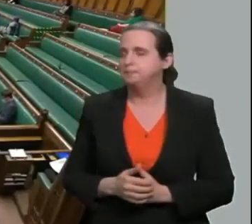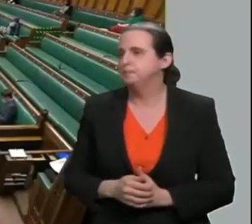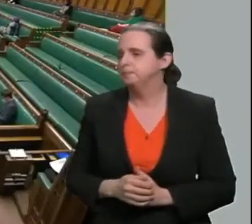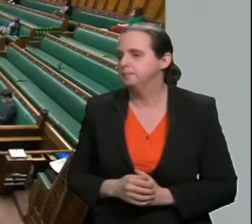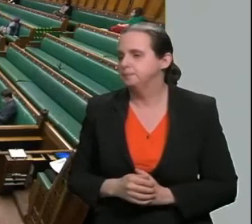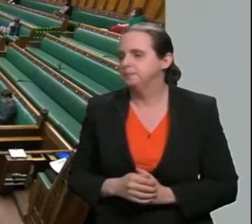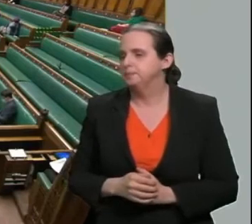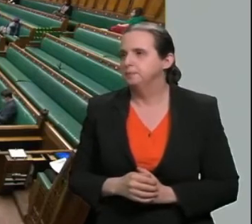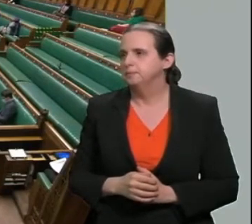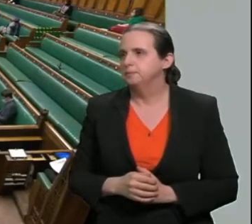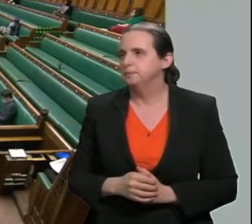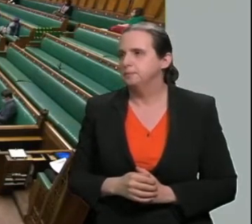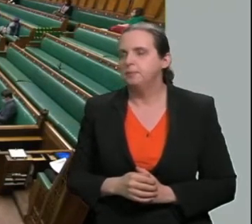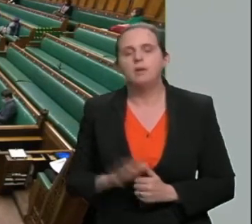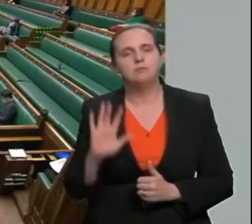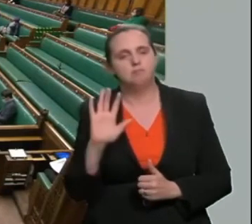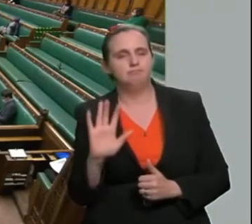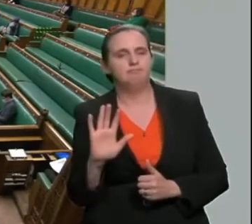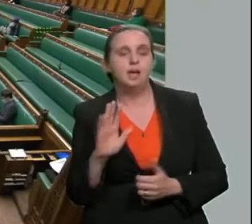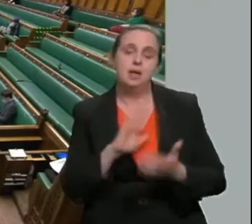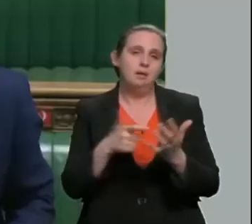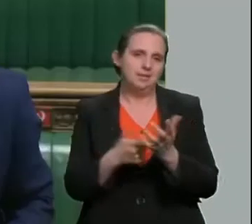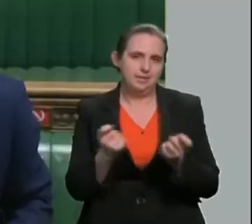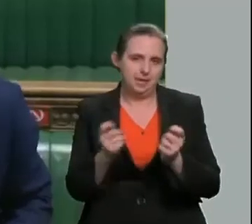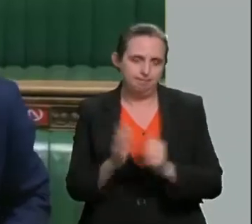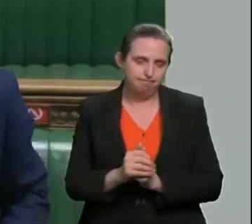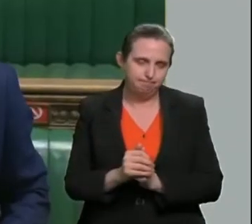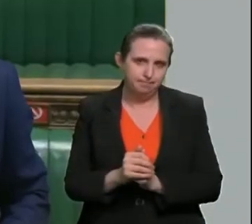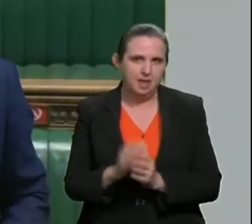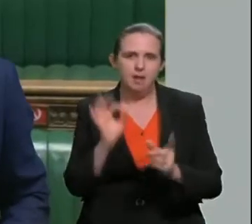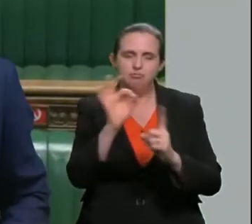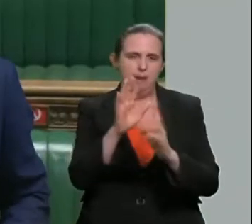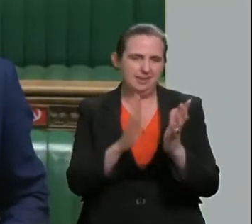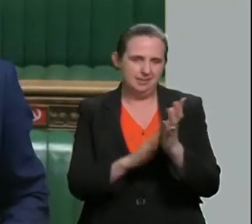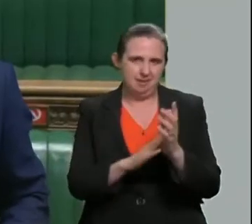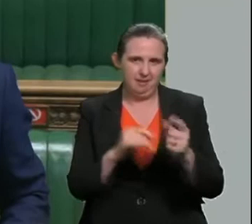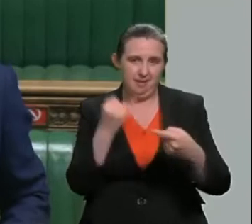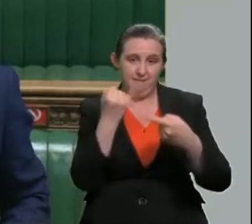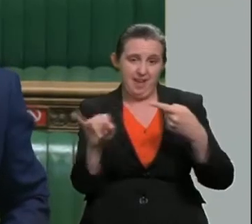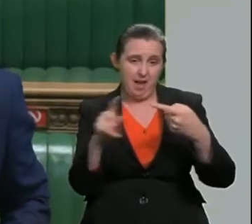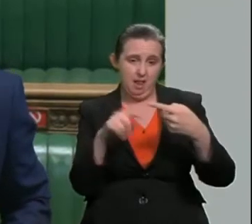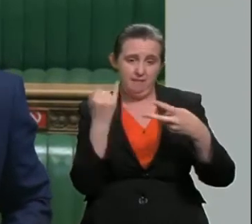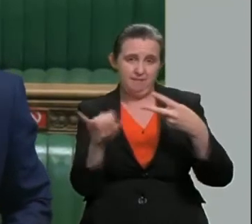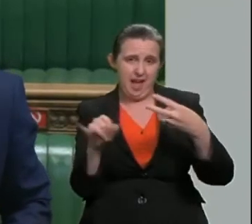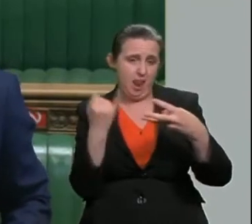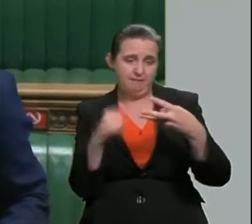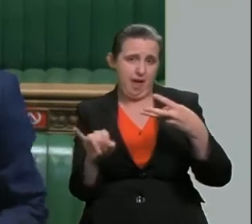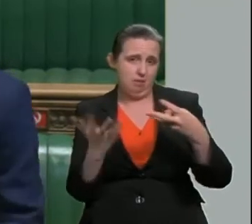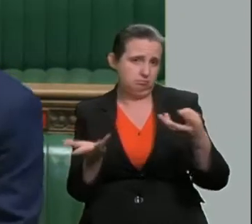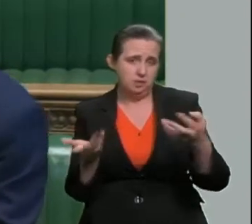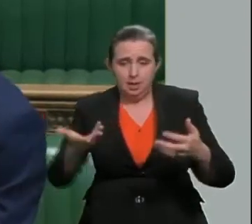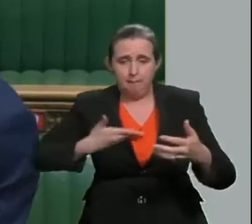Mr. Speaker, the truth is this. The Prime Minister is failing to give security to British businesses and he's failing to secure our